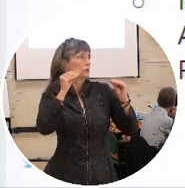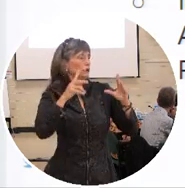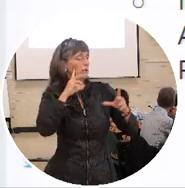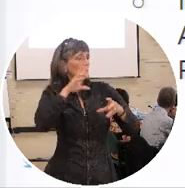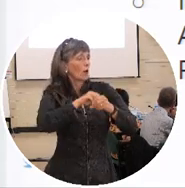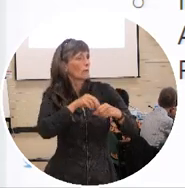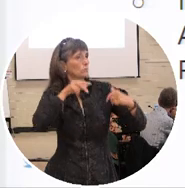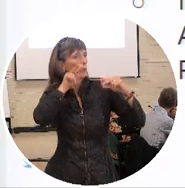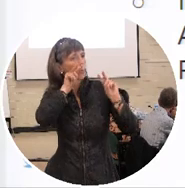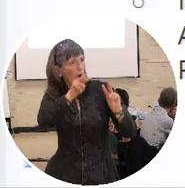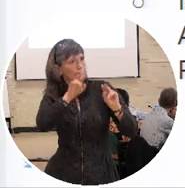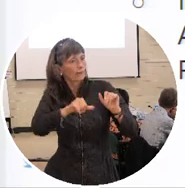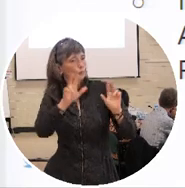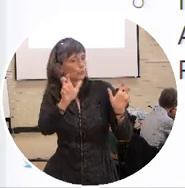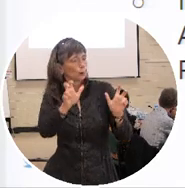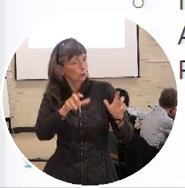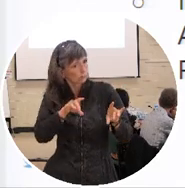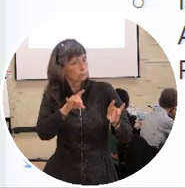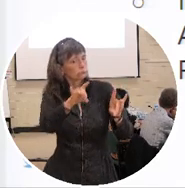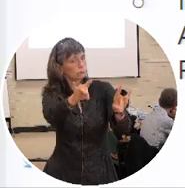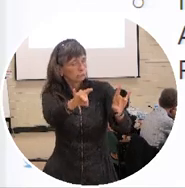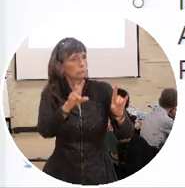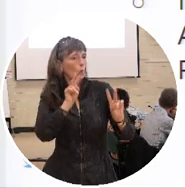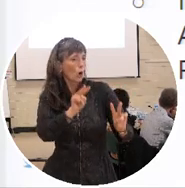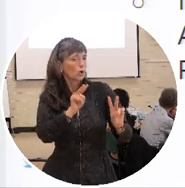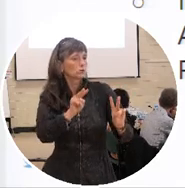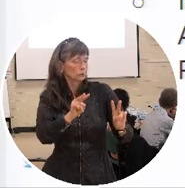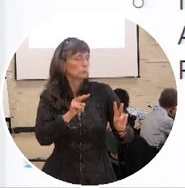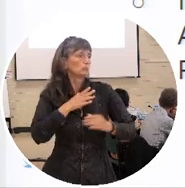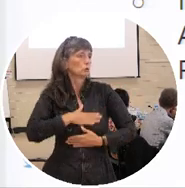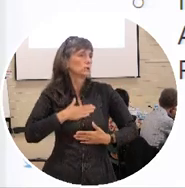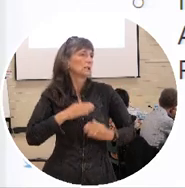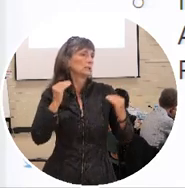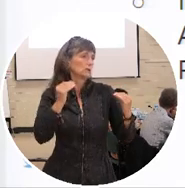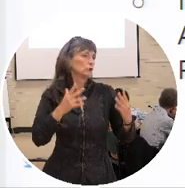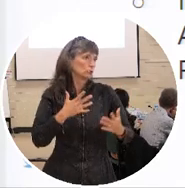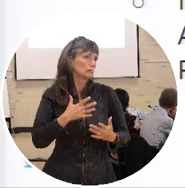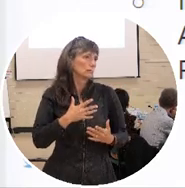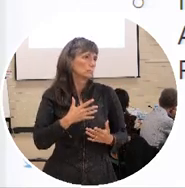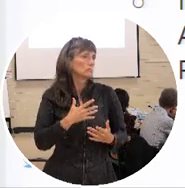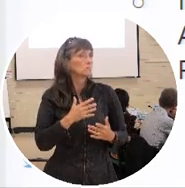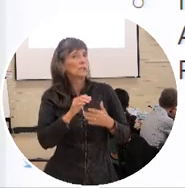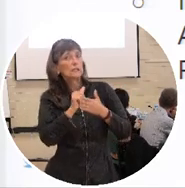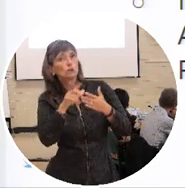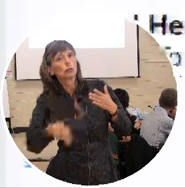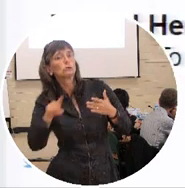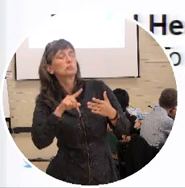and it's been well received and well appreciated by our leaders in the system.